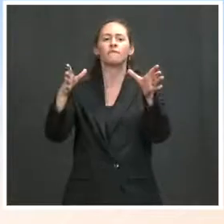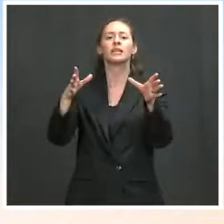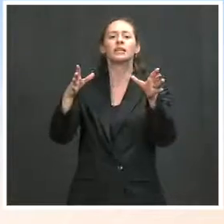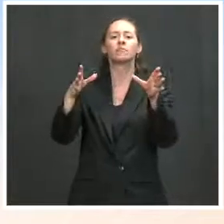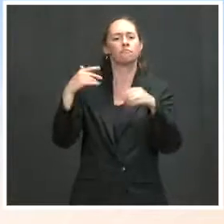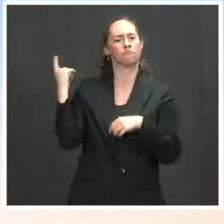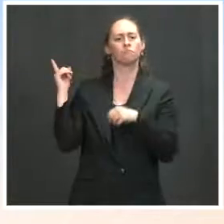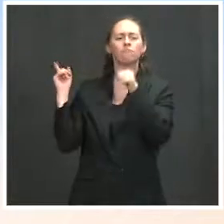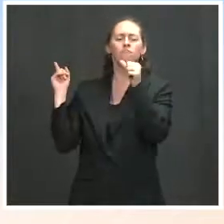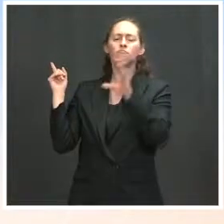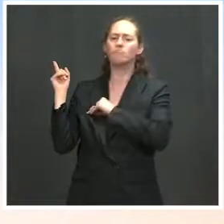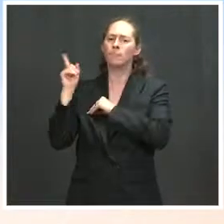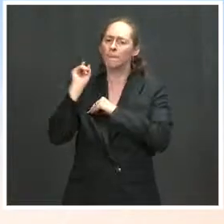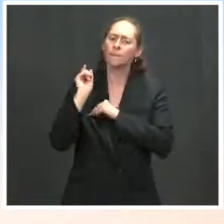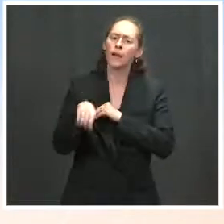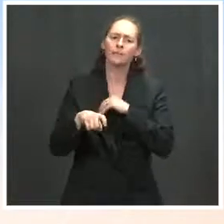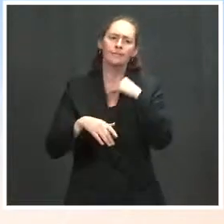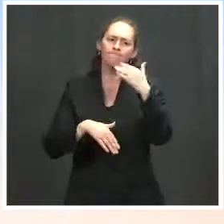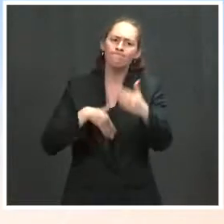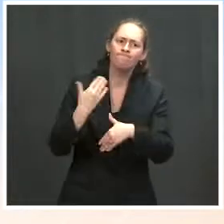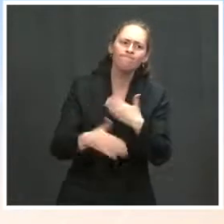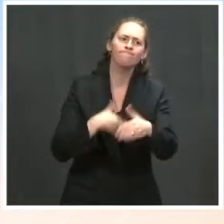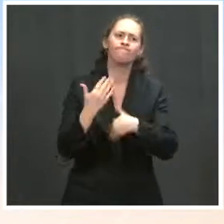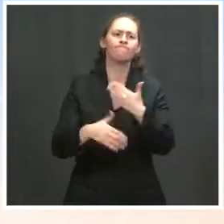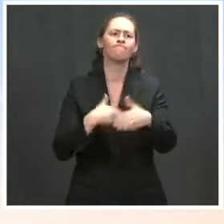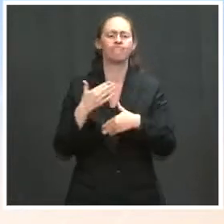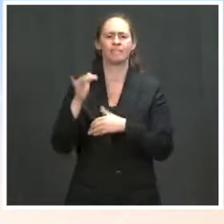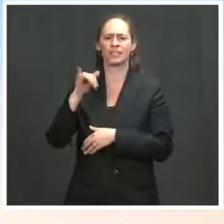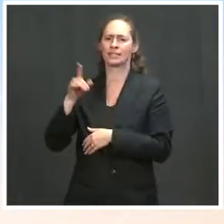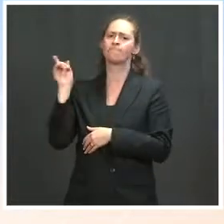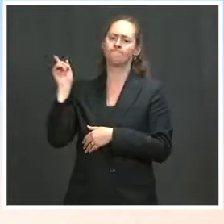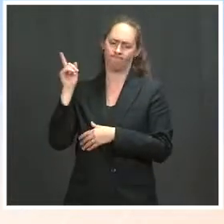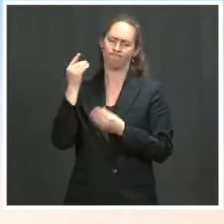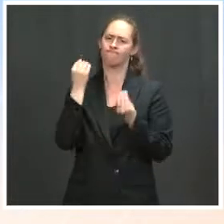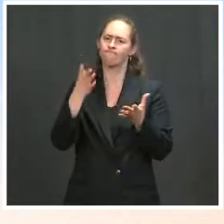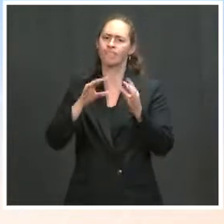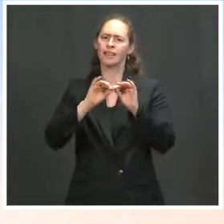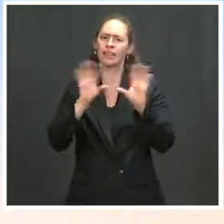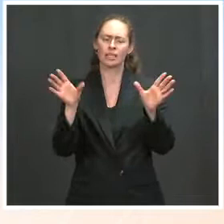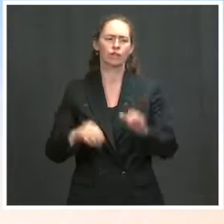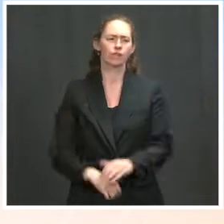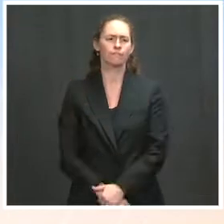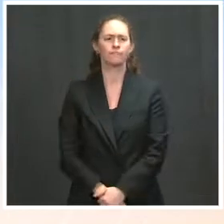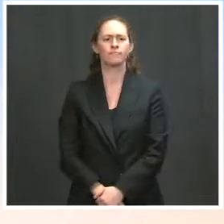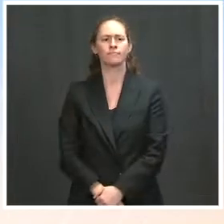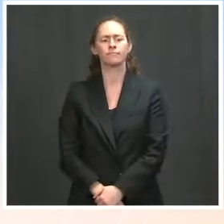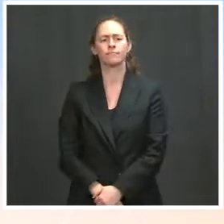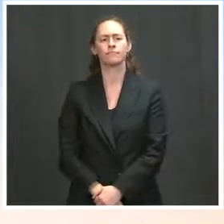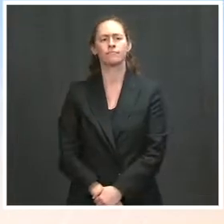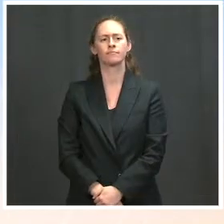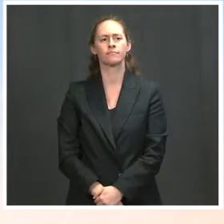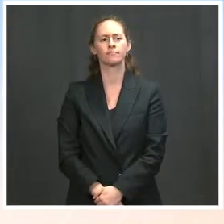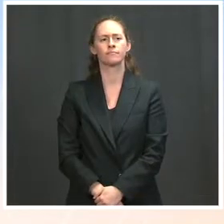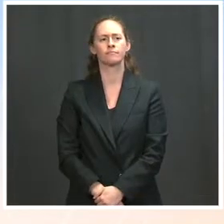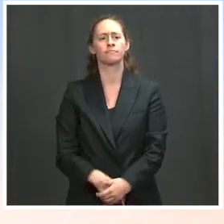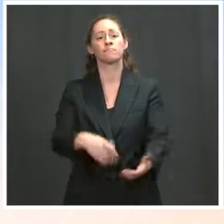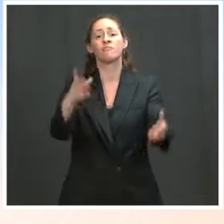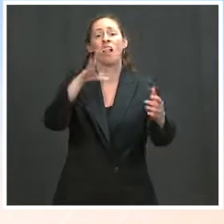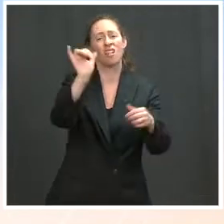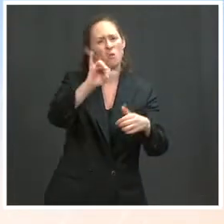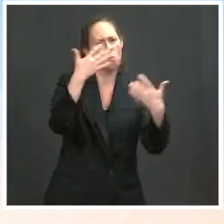all. So inaction is that red line, and he wants to make sure that we don't tax people who make like less